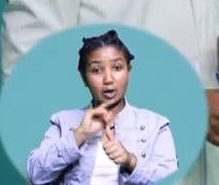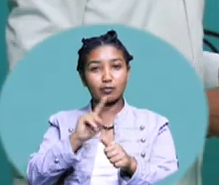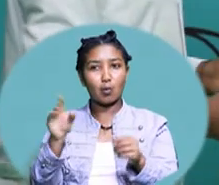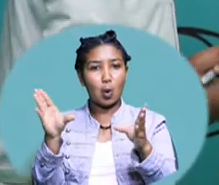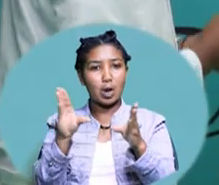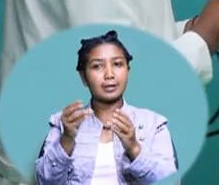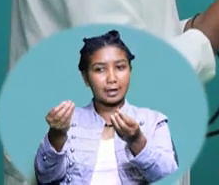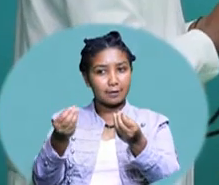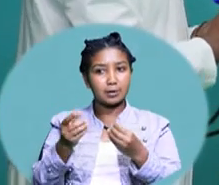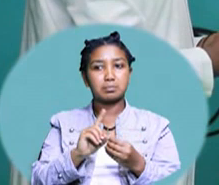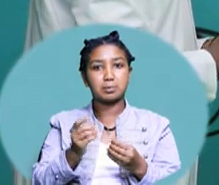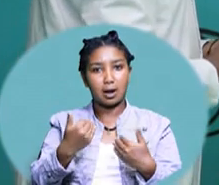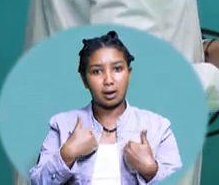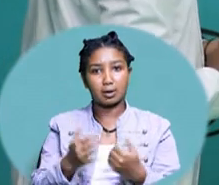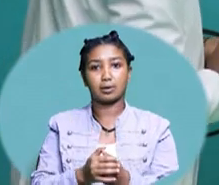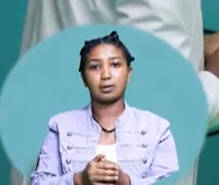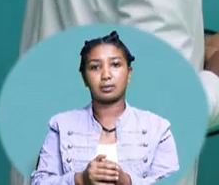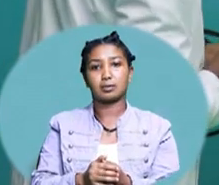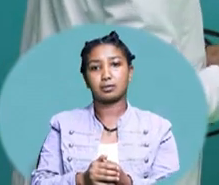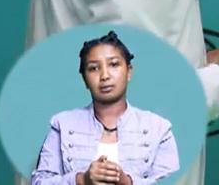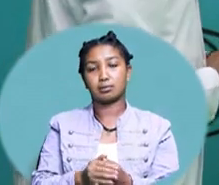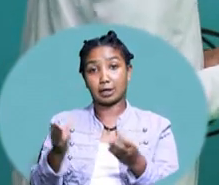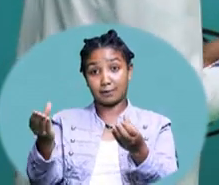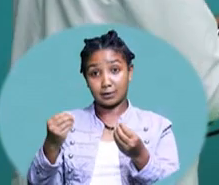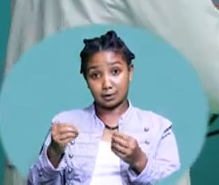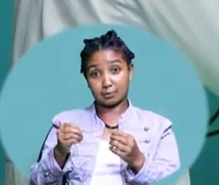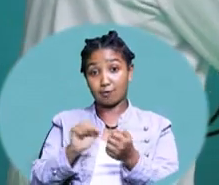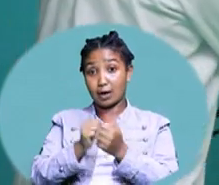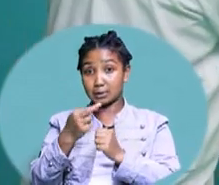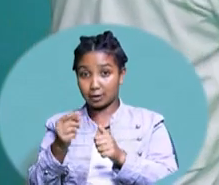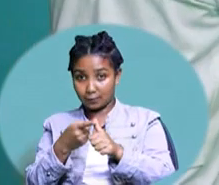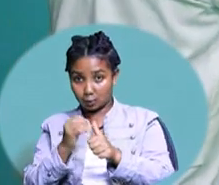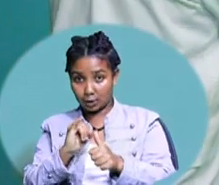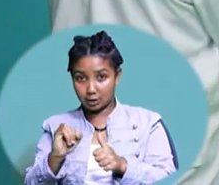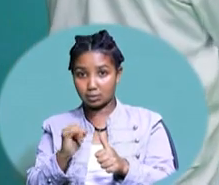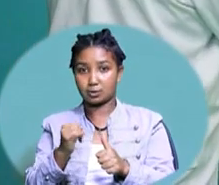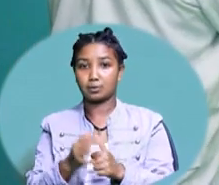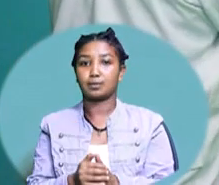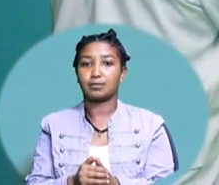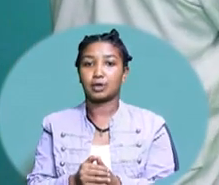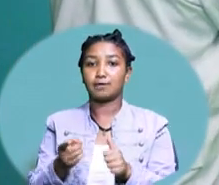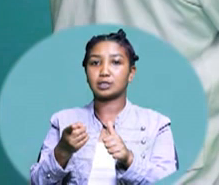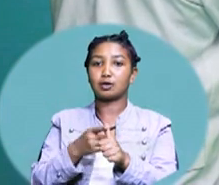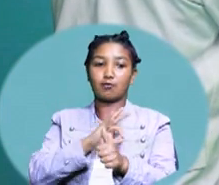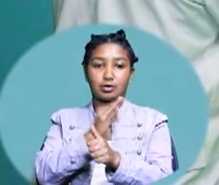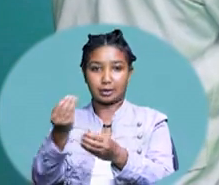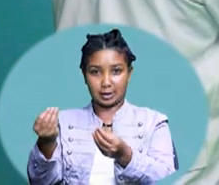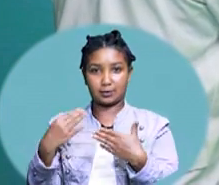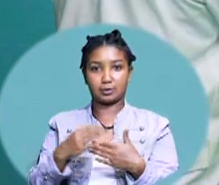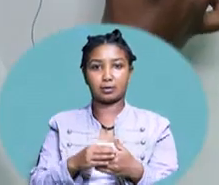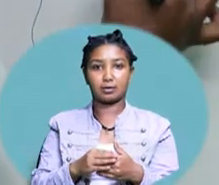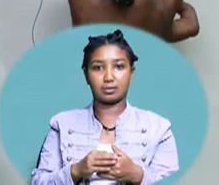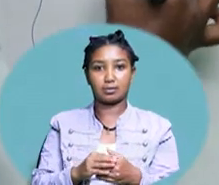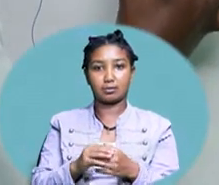Well, the solution would be, first, you should have to collect the given parameters or variables. The given variables are